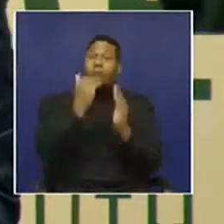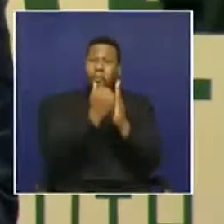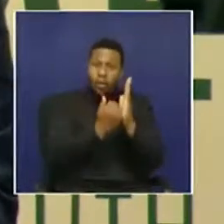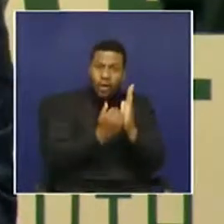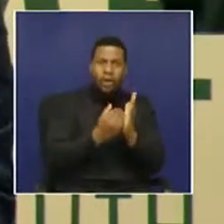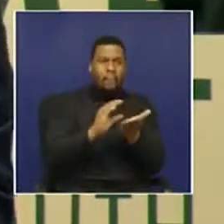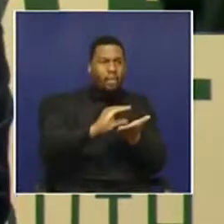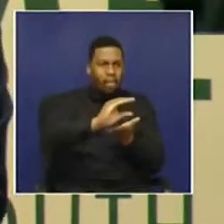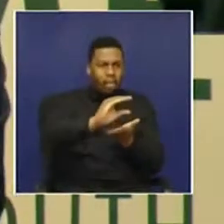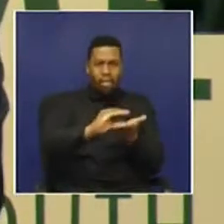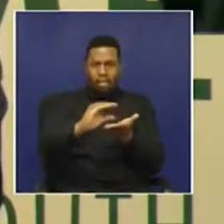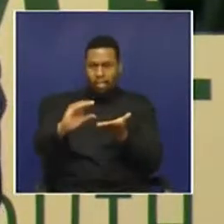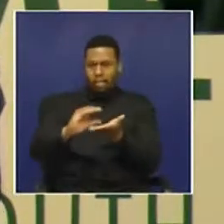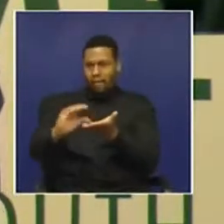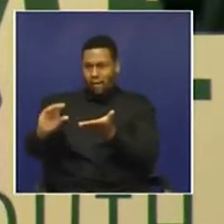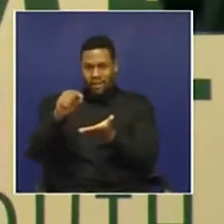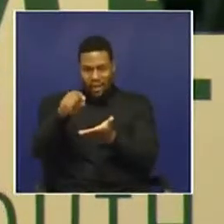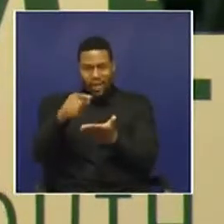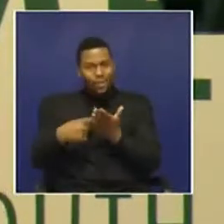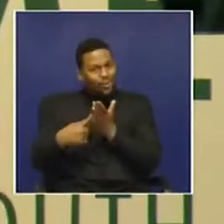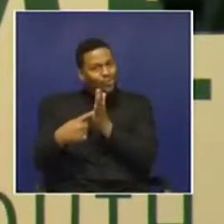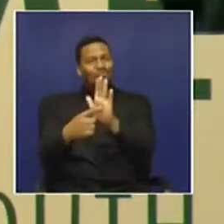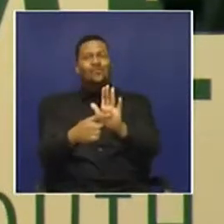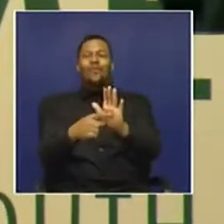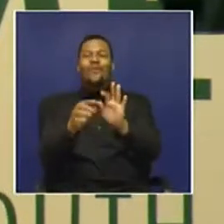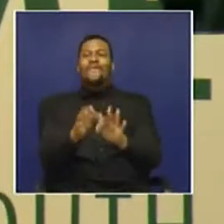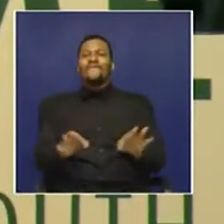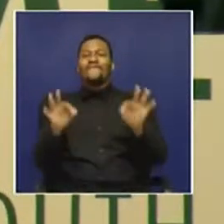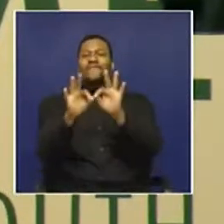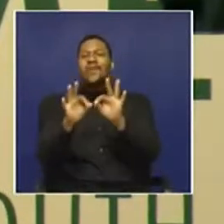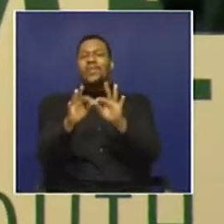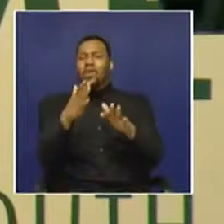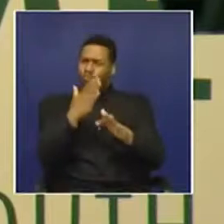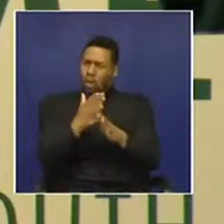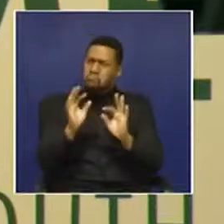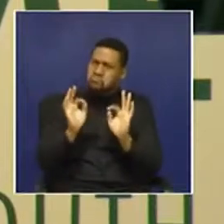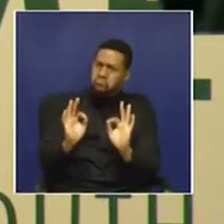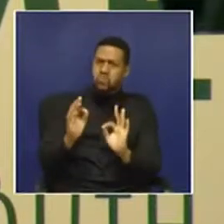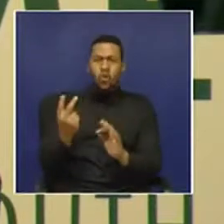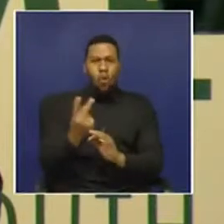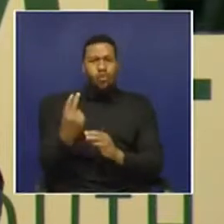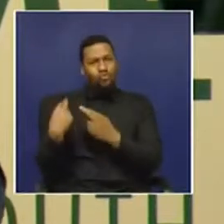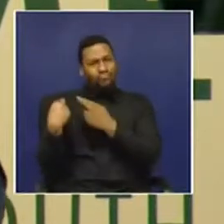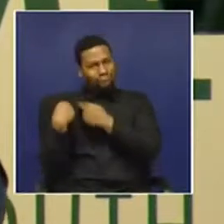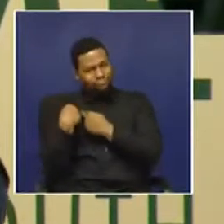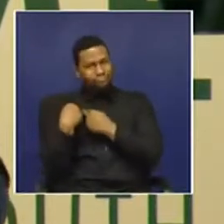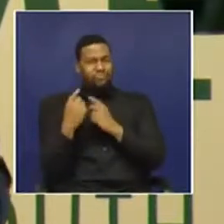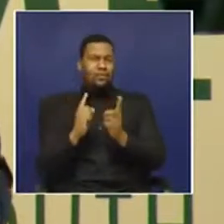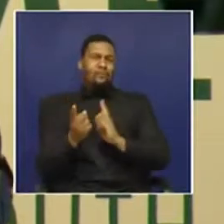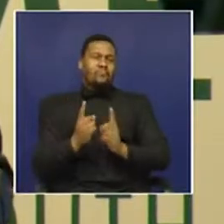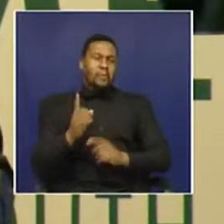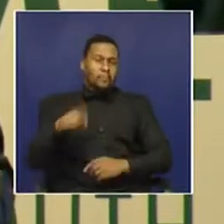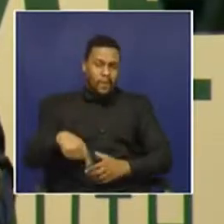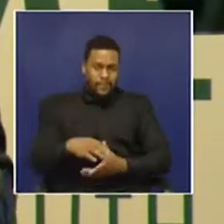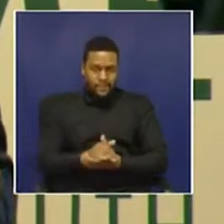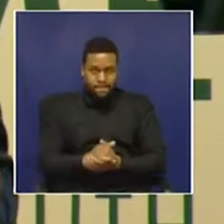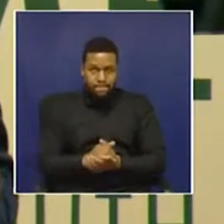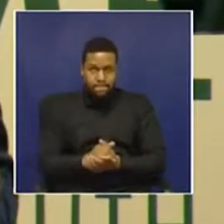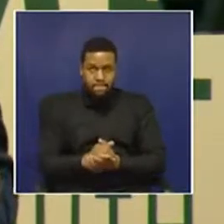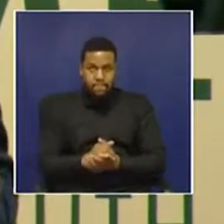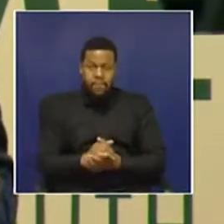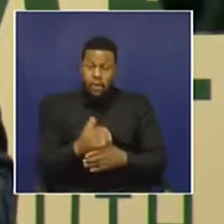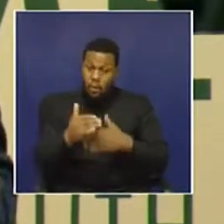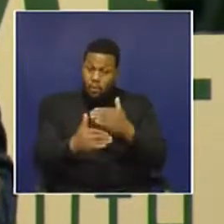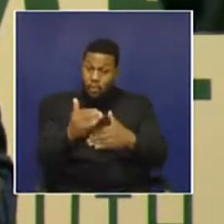demonstrate value, efficiency, and accountability. As part of this process, the public